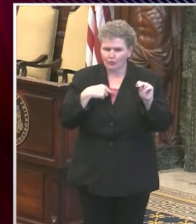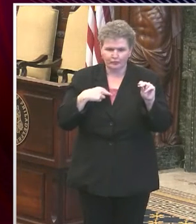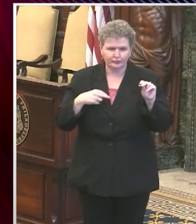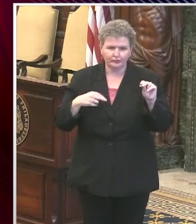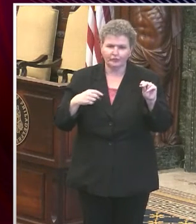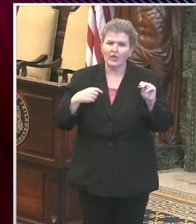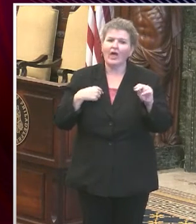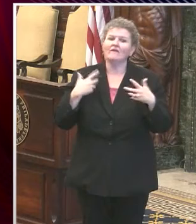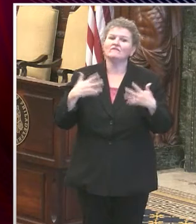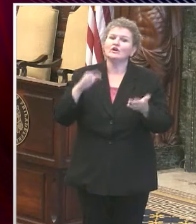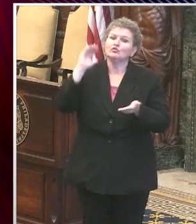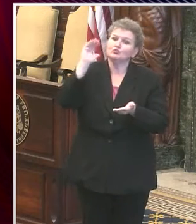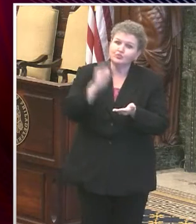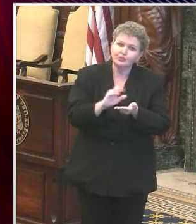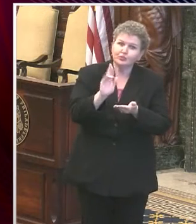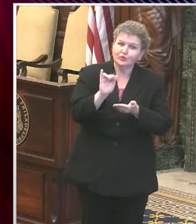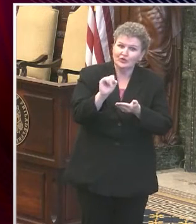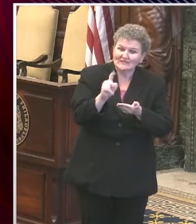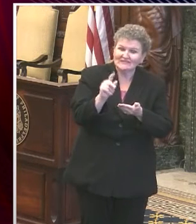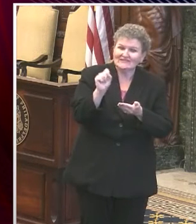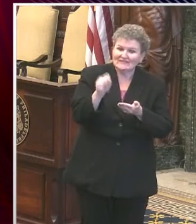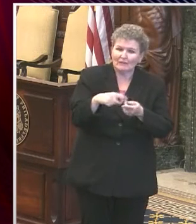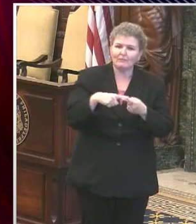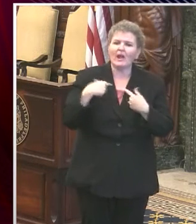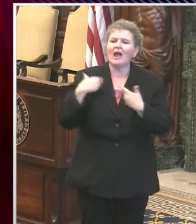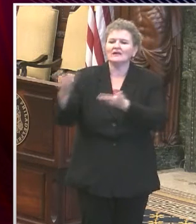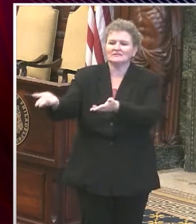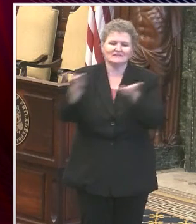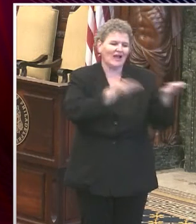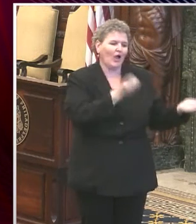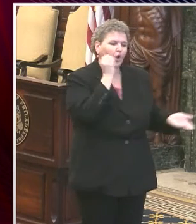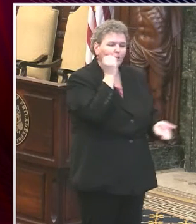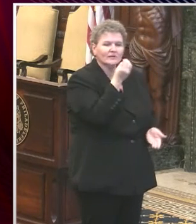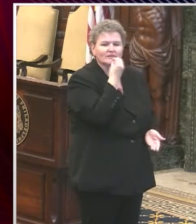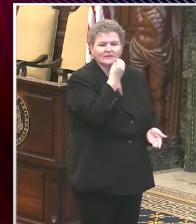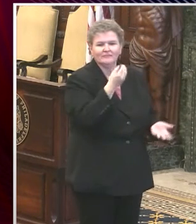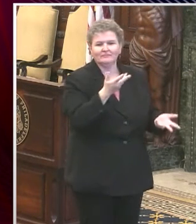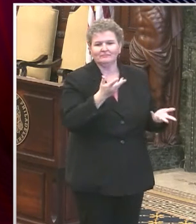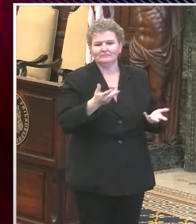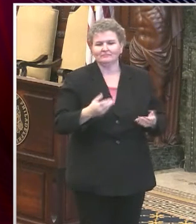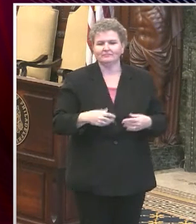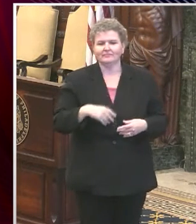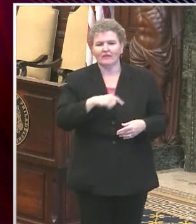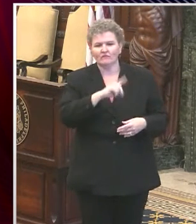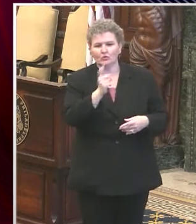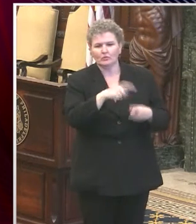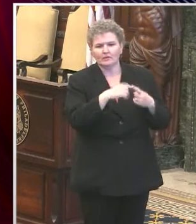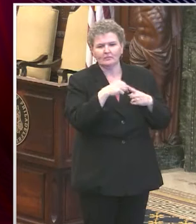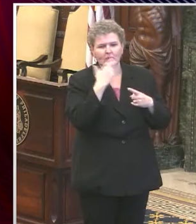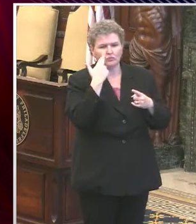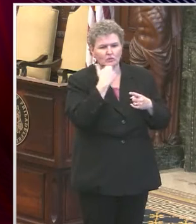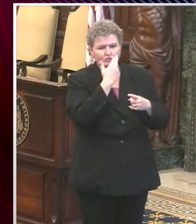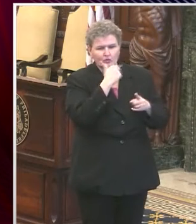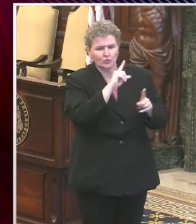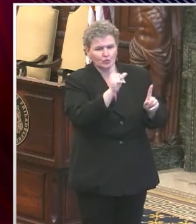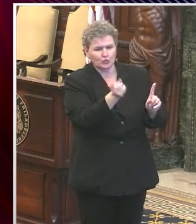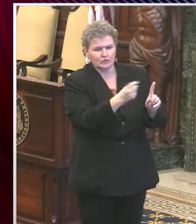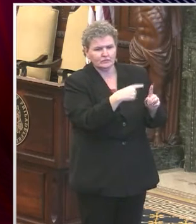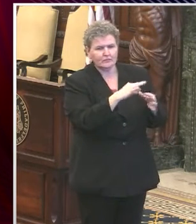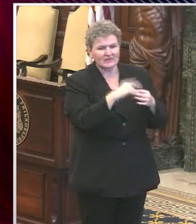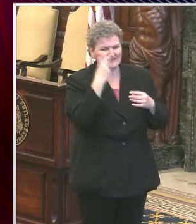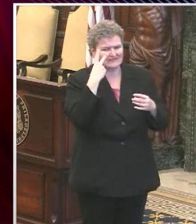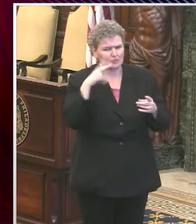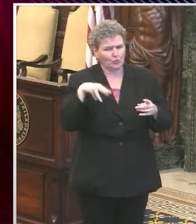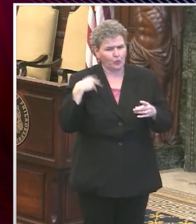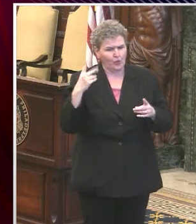I just don't see a need to. Great. And just one other real quick question about restaurants. I don't know if you saw Washington,